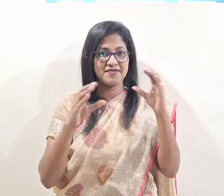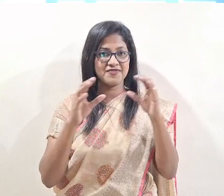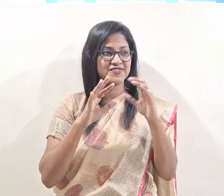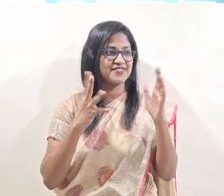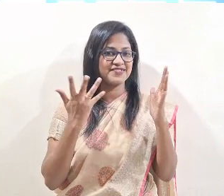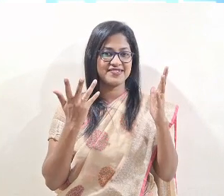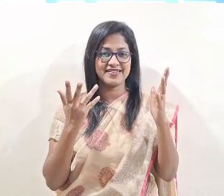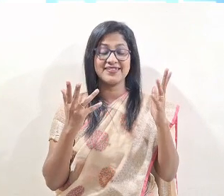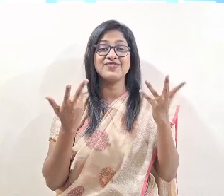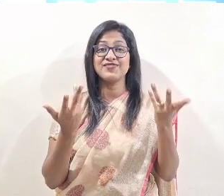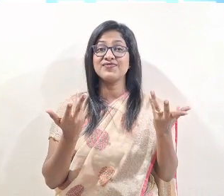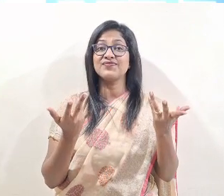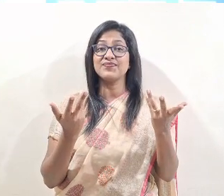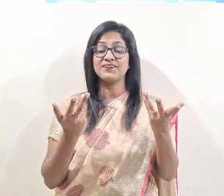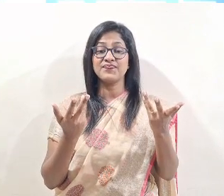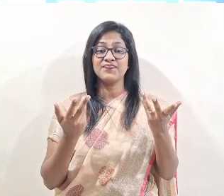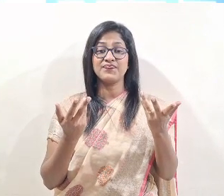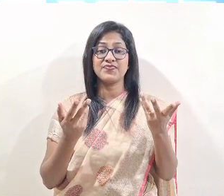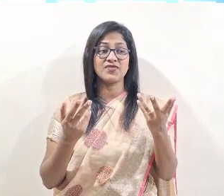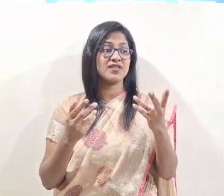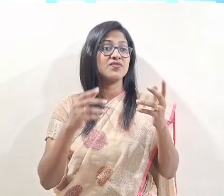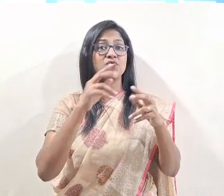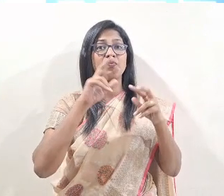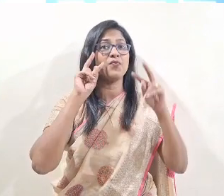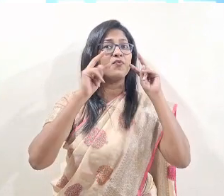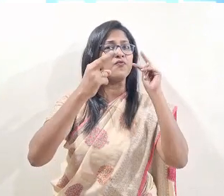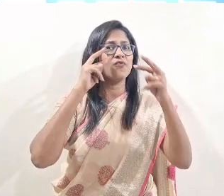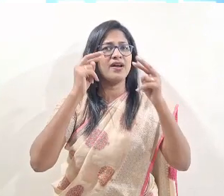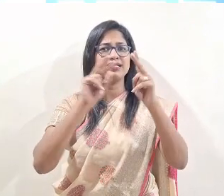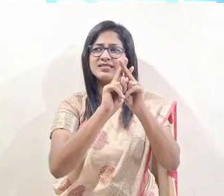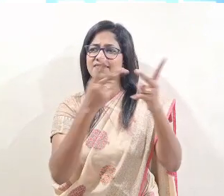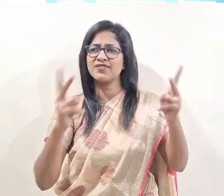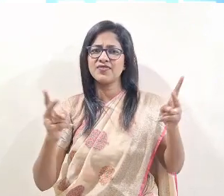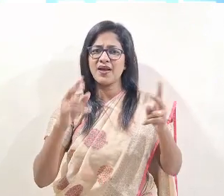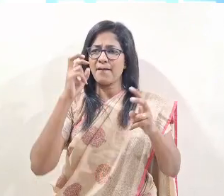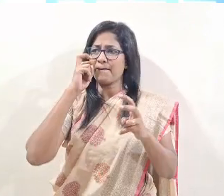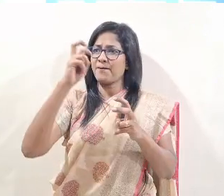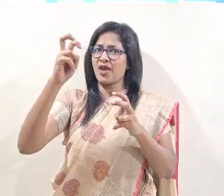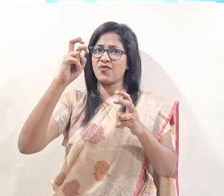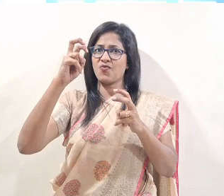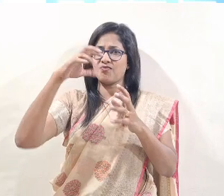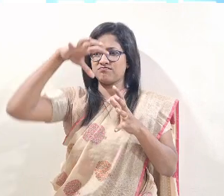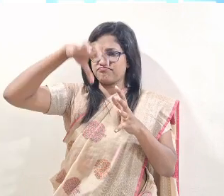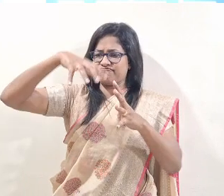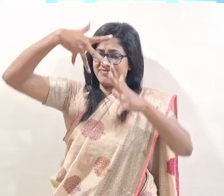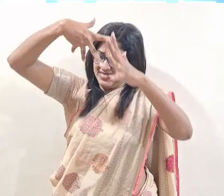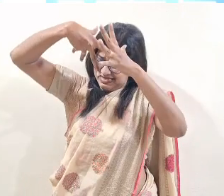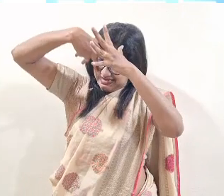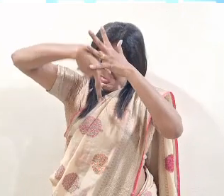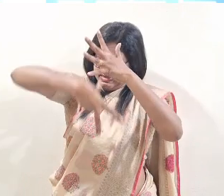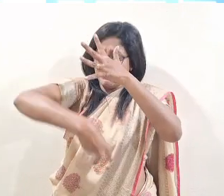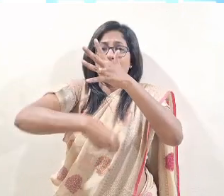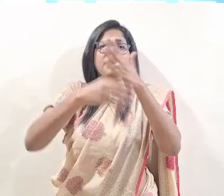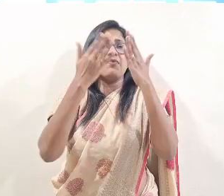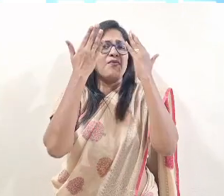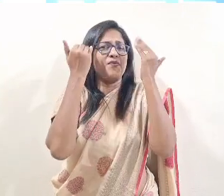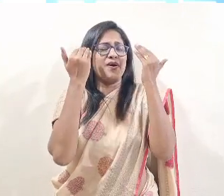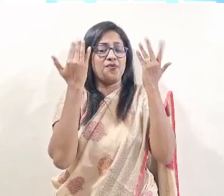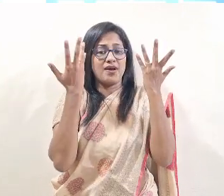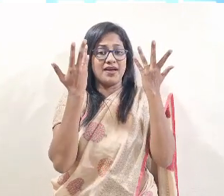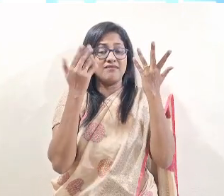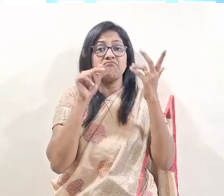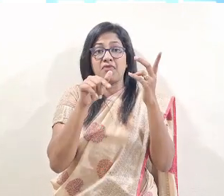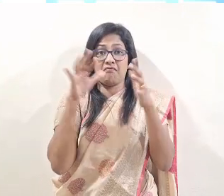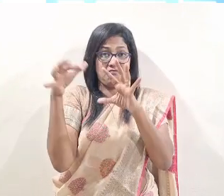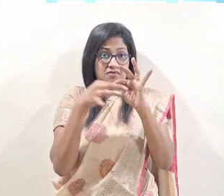So what all are the aspects? Why do we make metro stations so deep? There could be